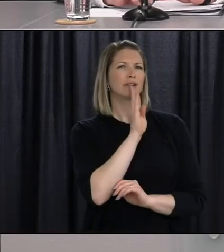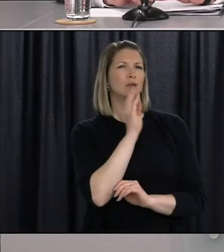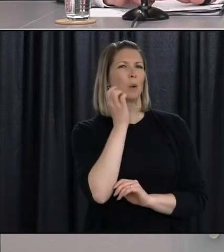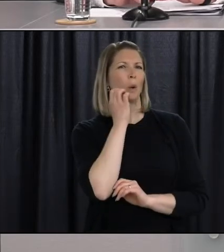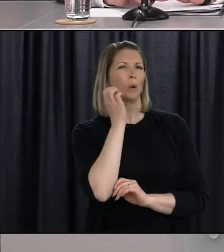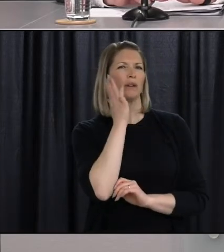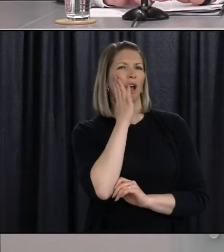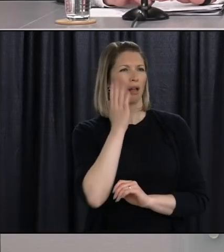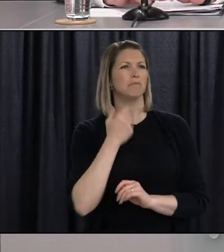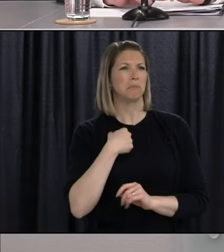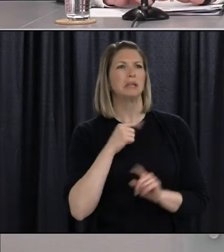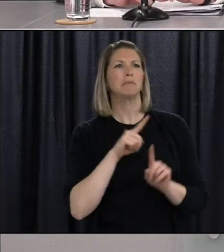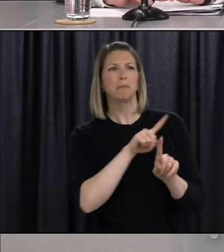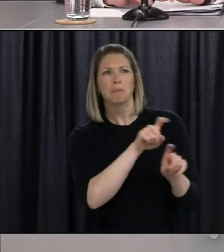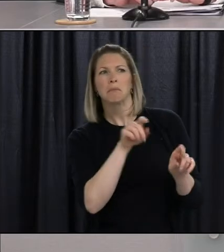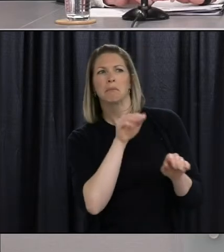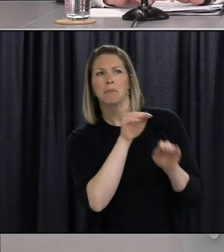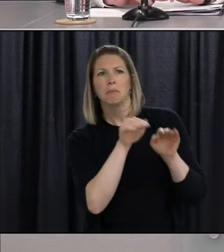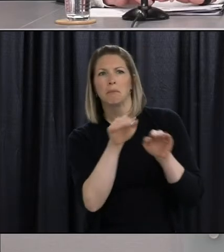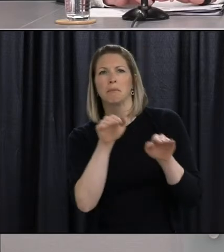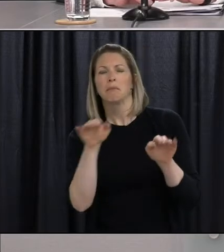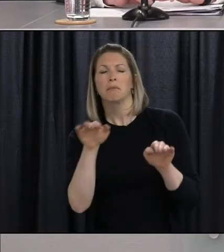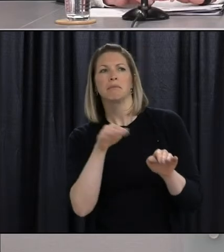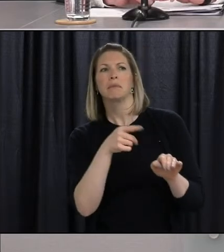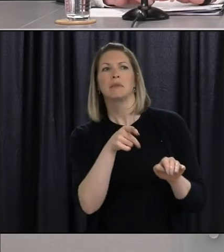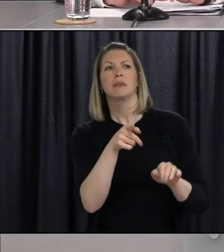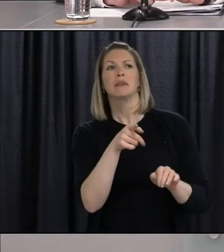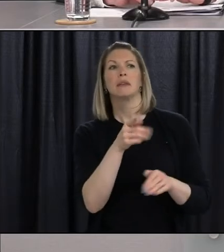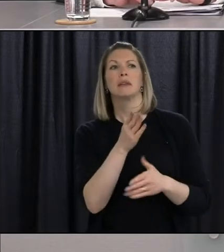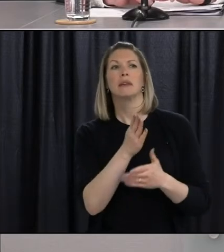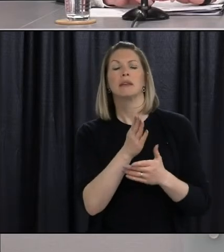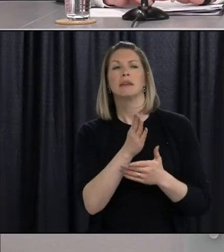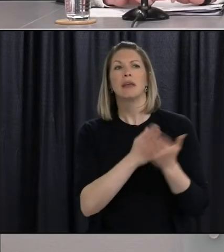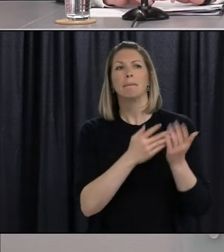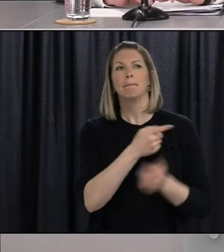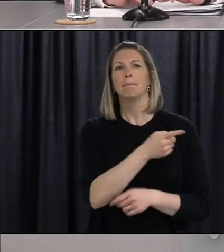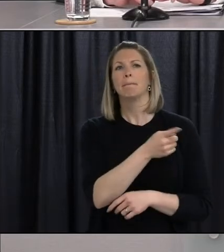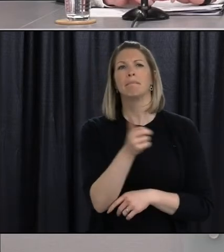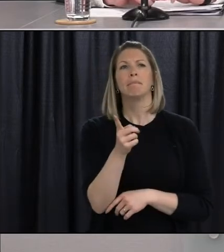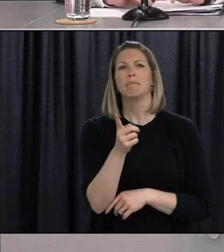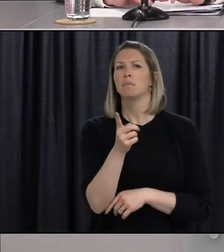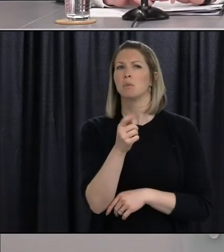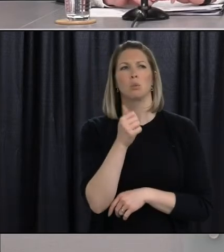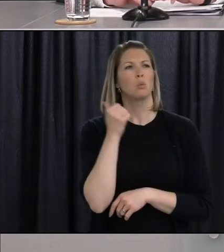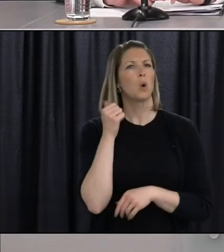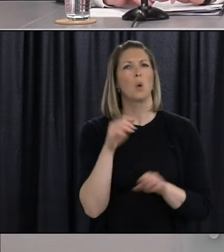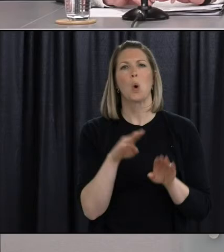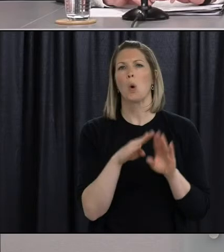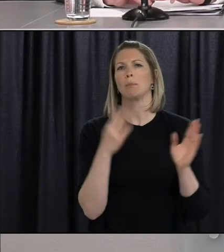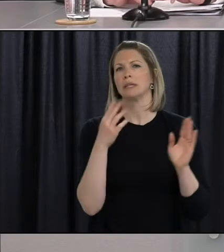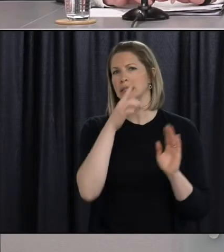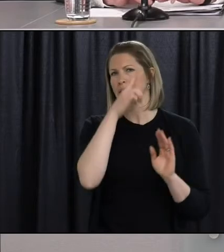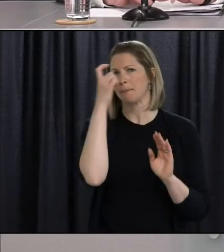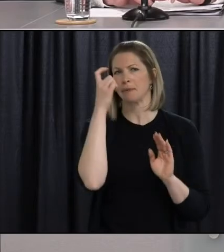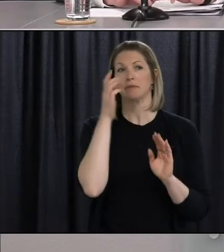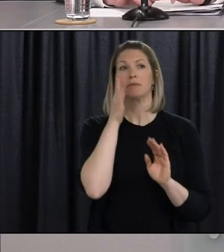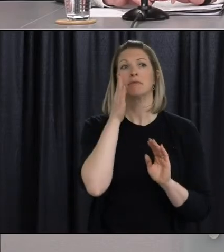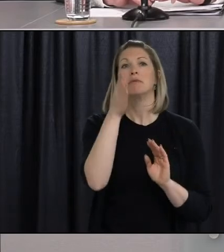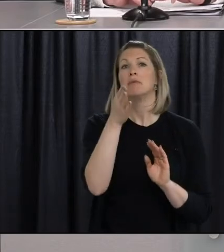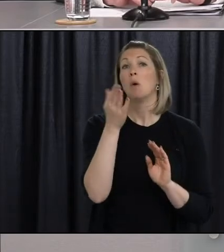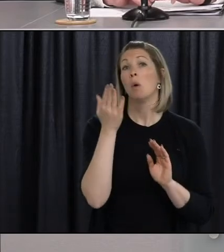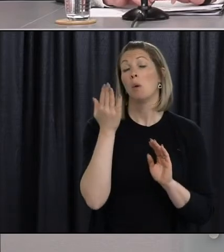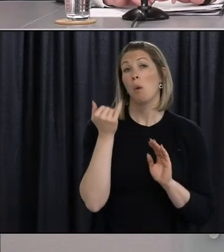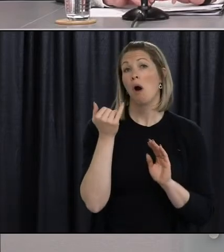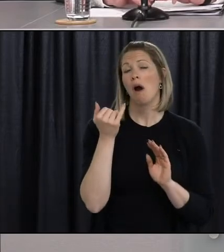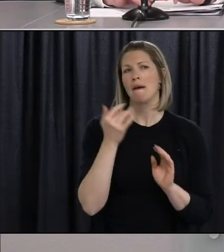and breakfast, who they feel totally forgotten. A lot of them will not open this summer They feel